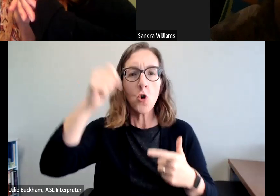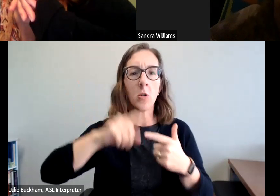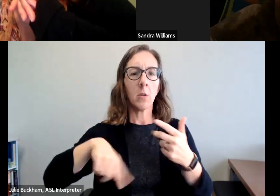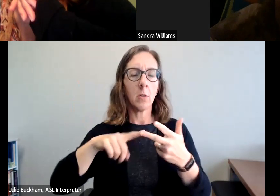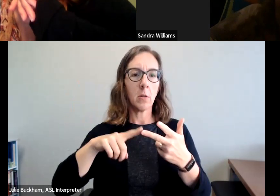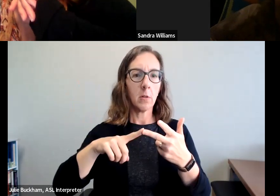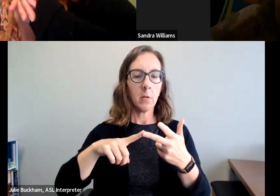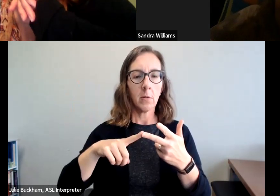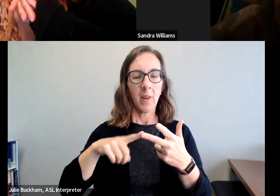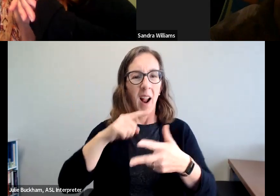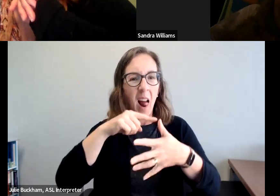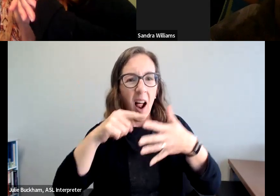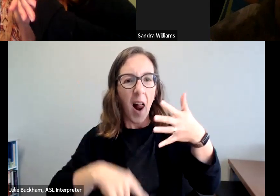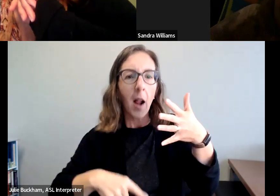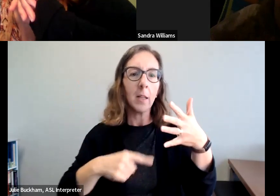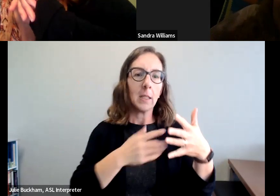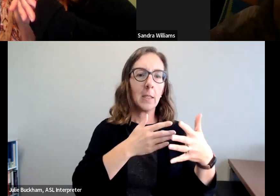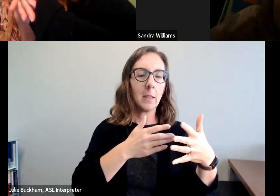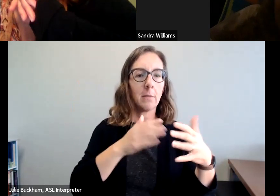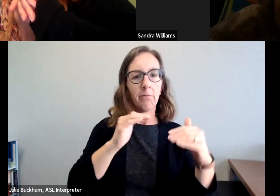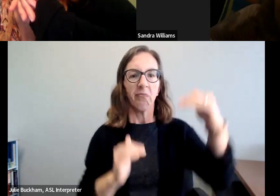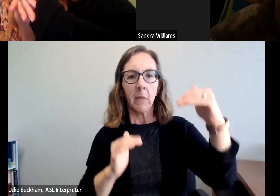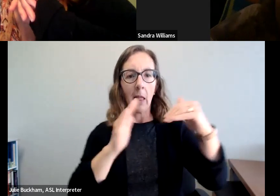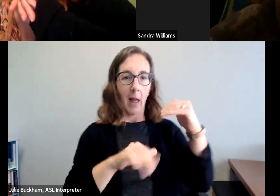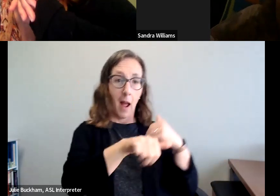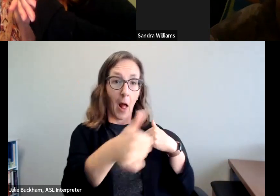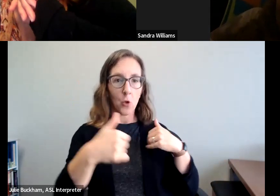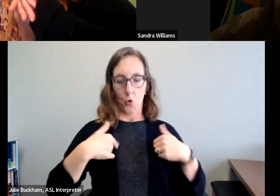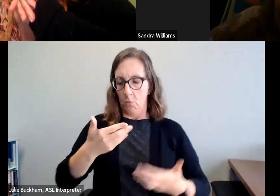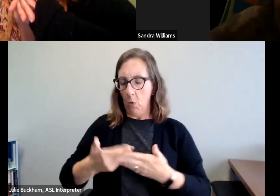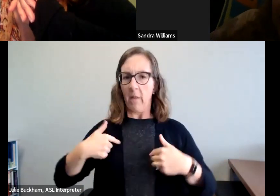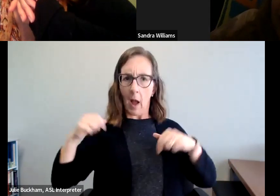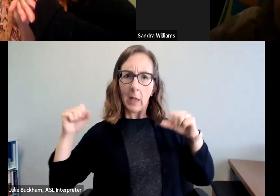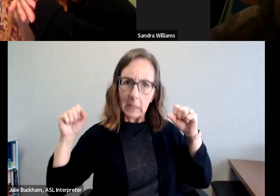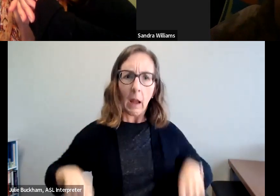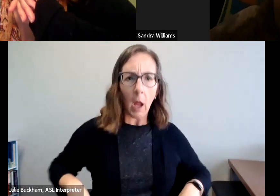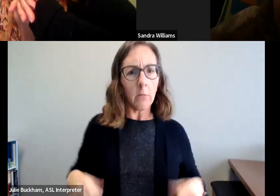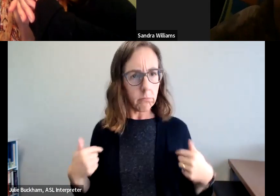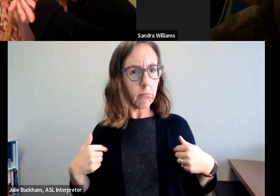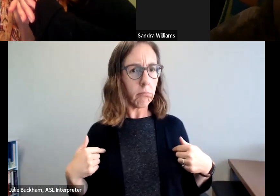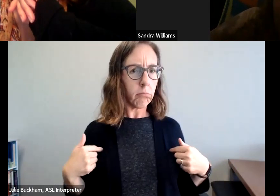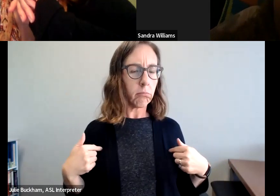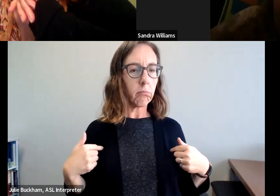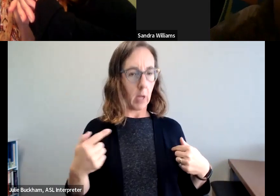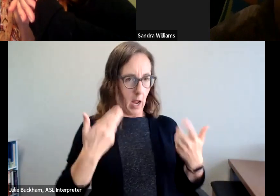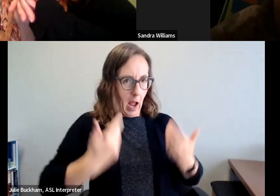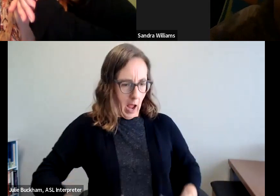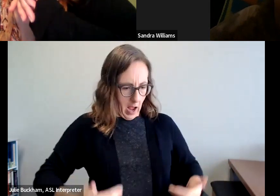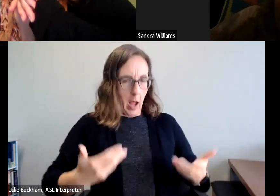smarter, than anyone else, just to prove yourself as a